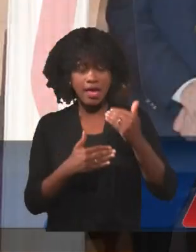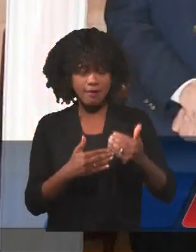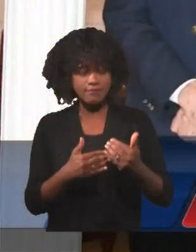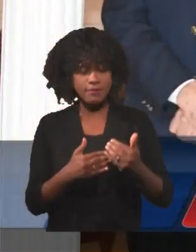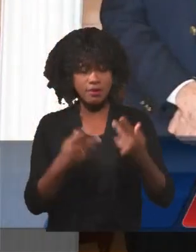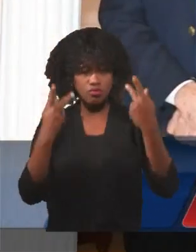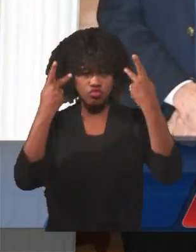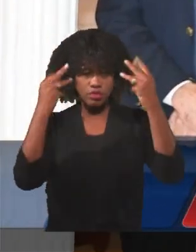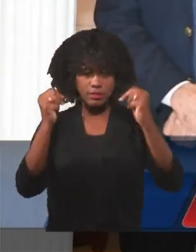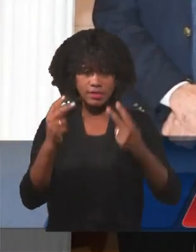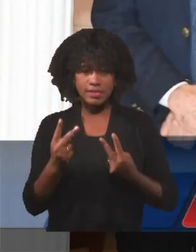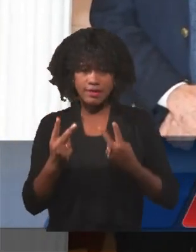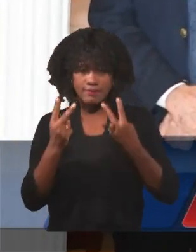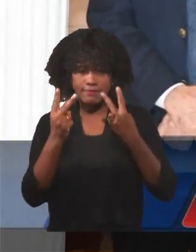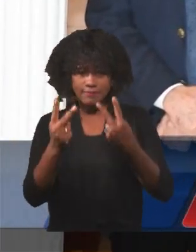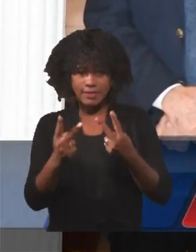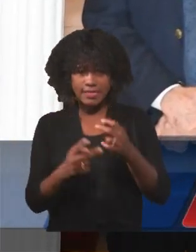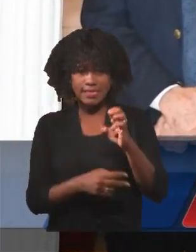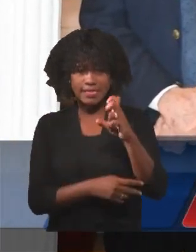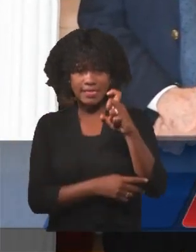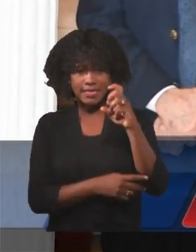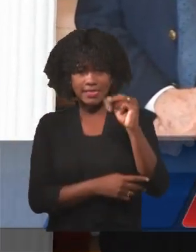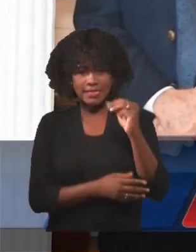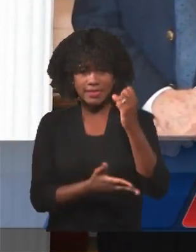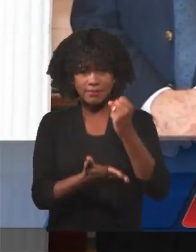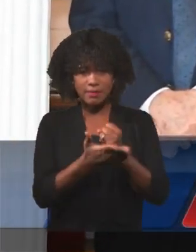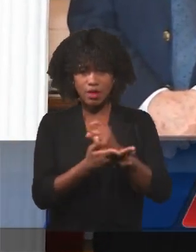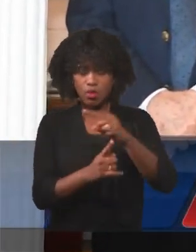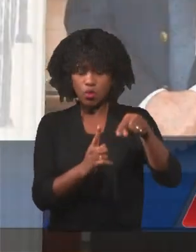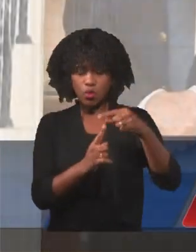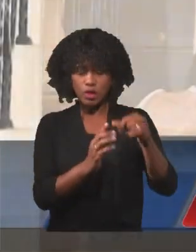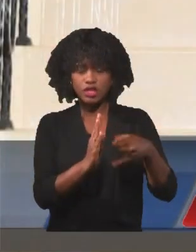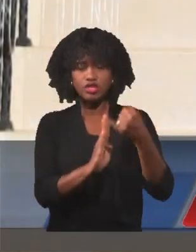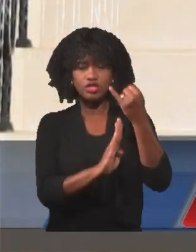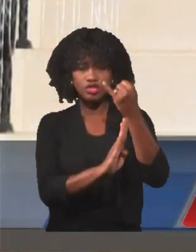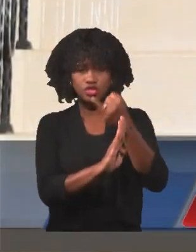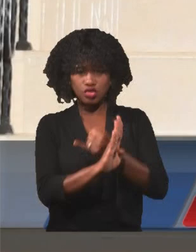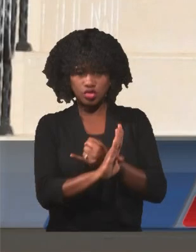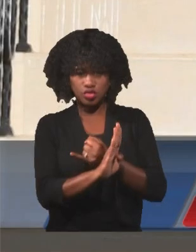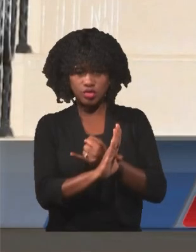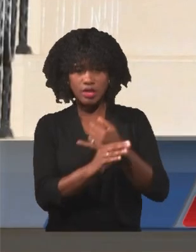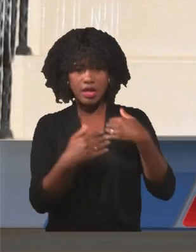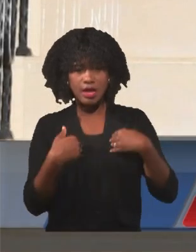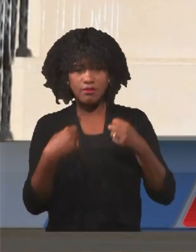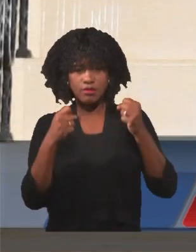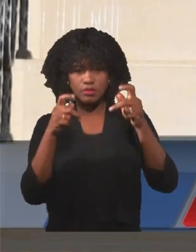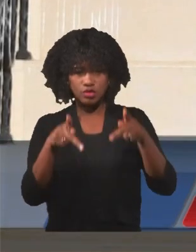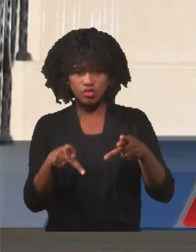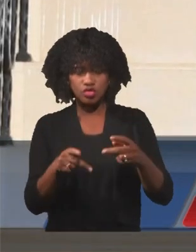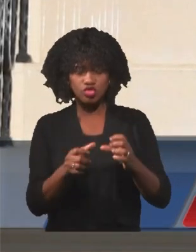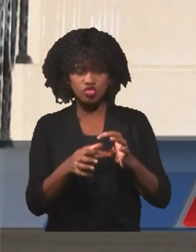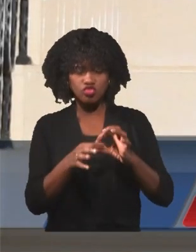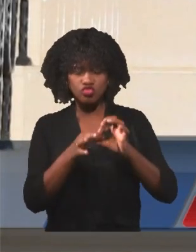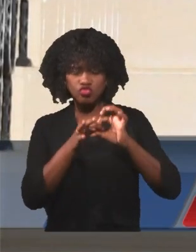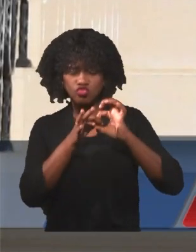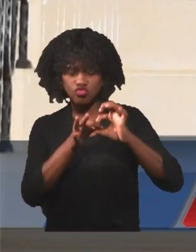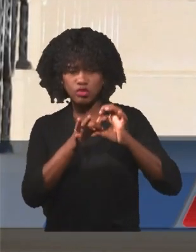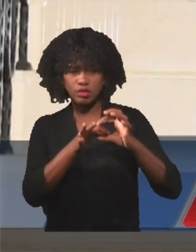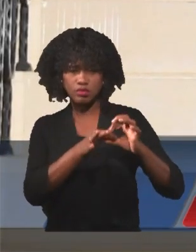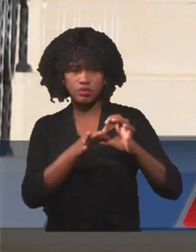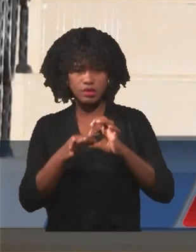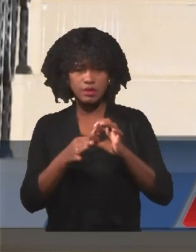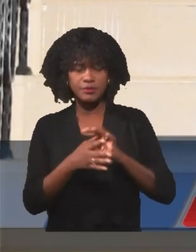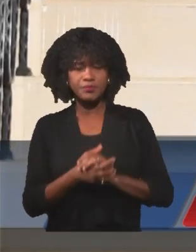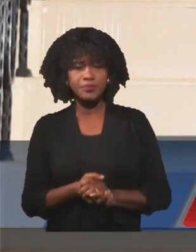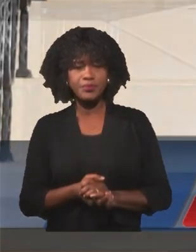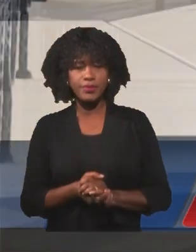Minister Dr. Keith Rowley to the Exim Bank in Washington in January and was an opportunity to strengthen ties. In that conversation